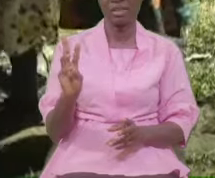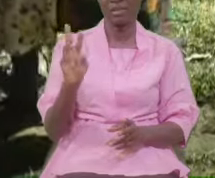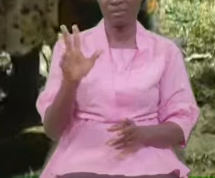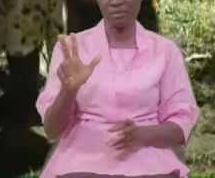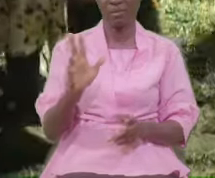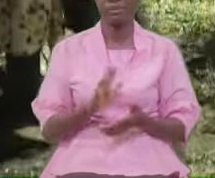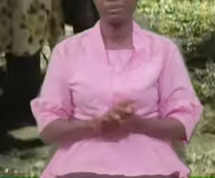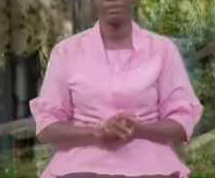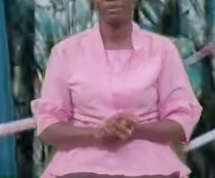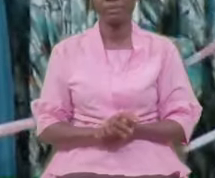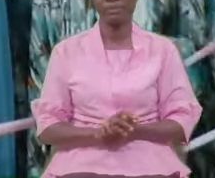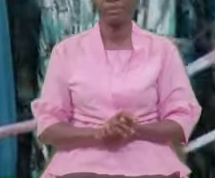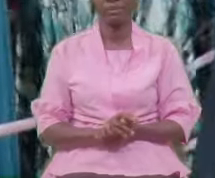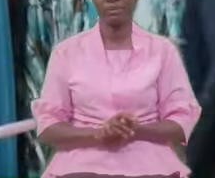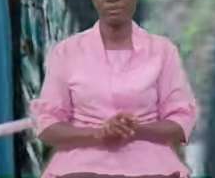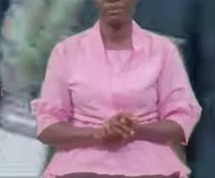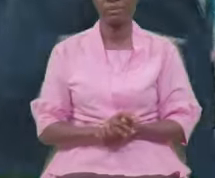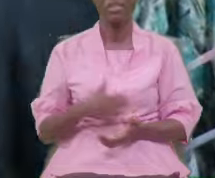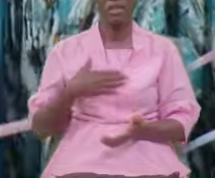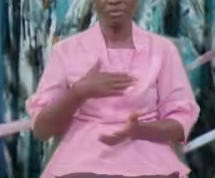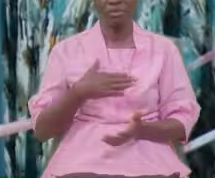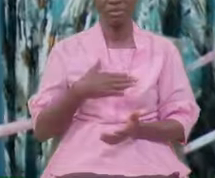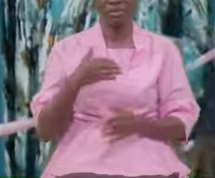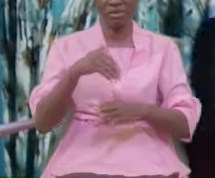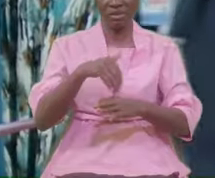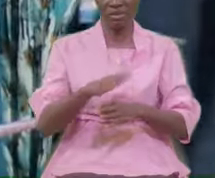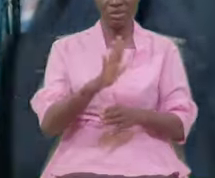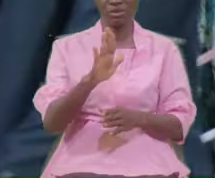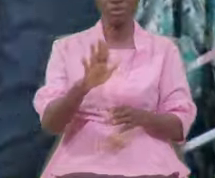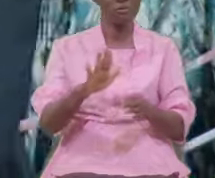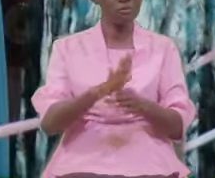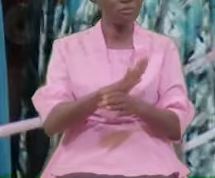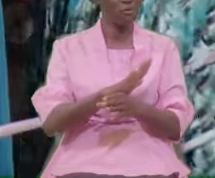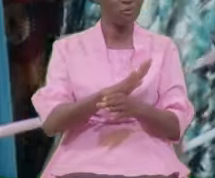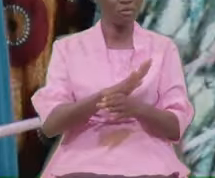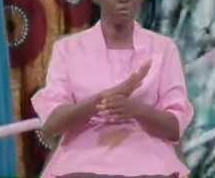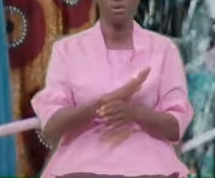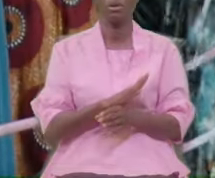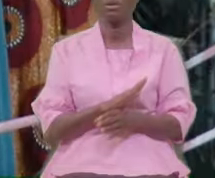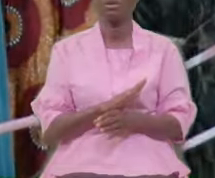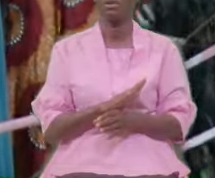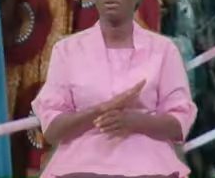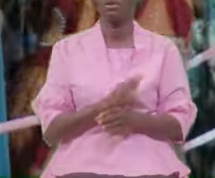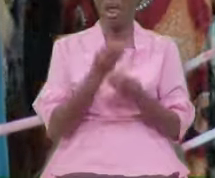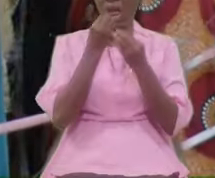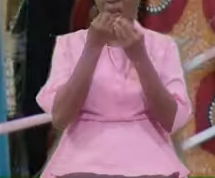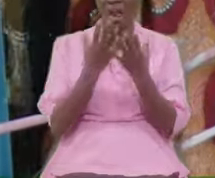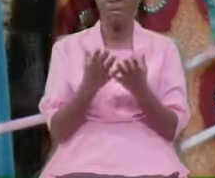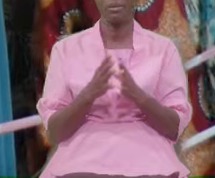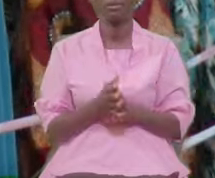63 Please send your details your phone number your location